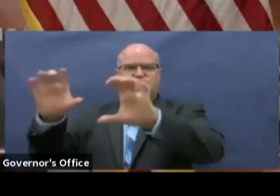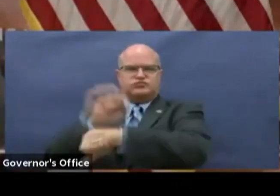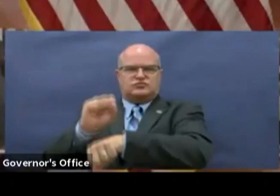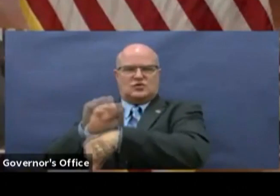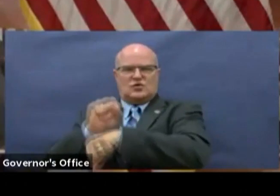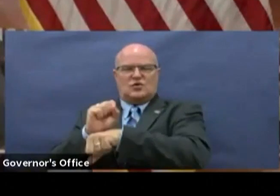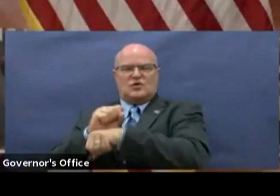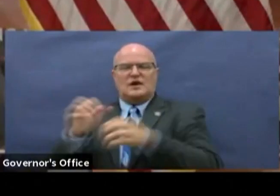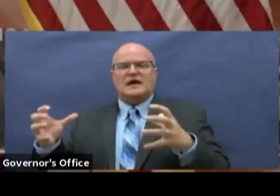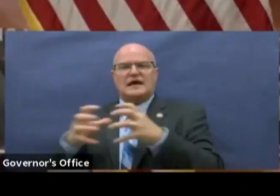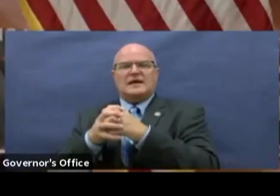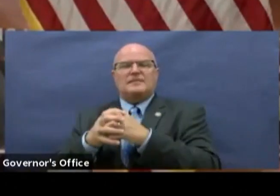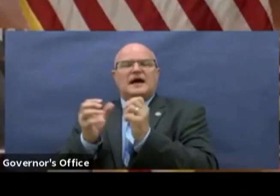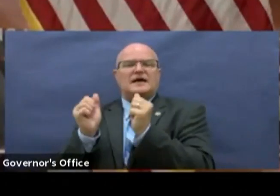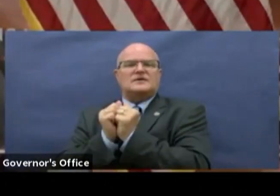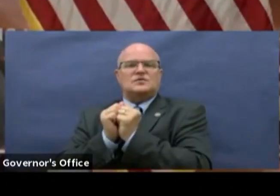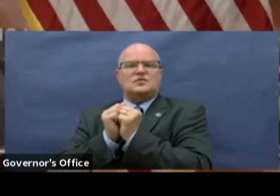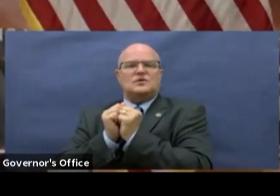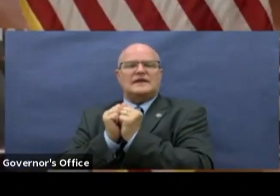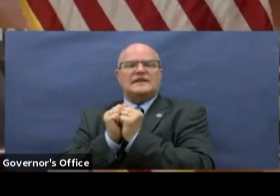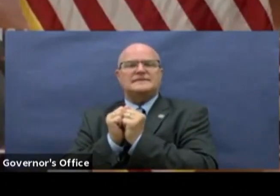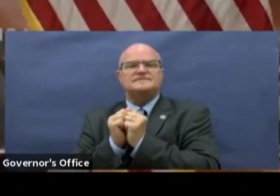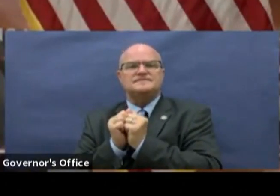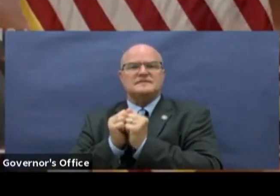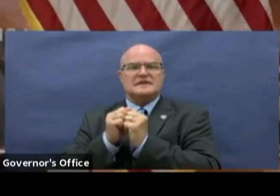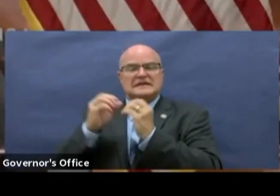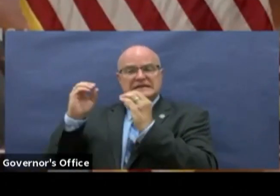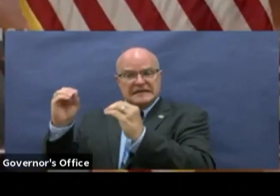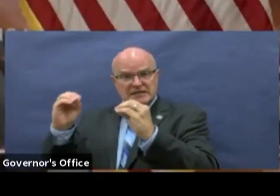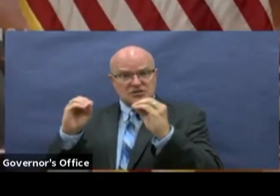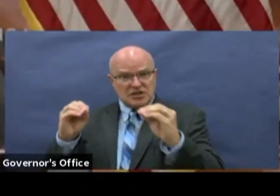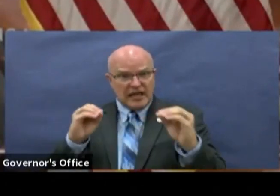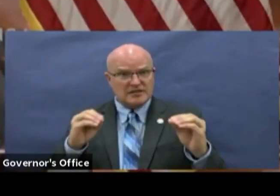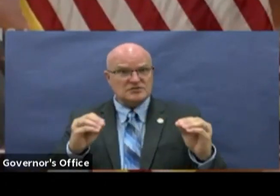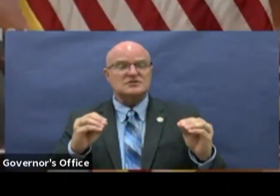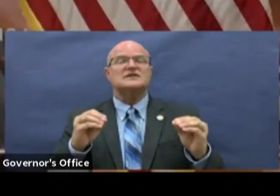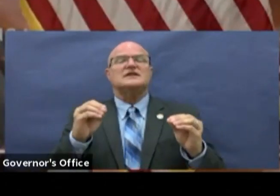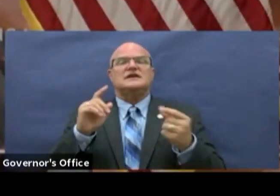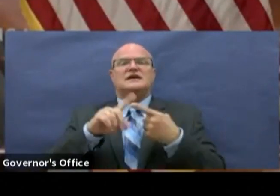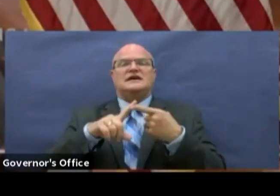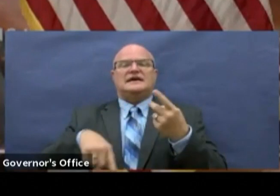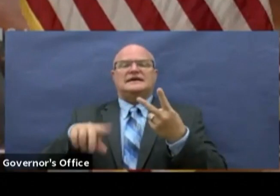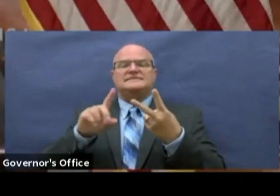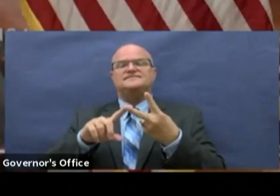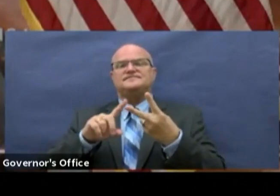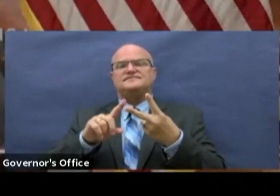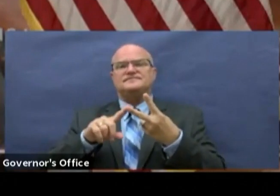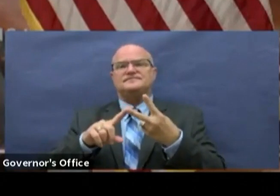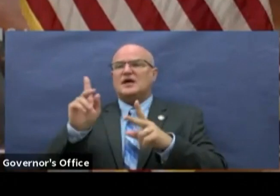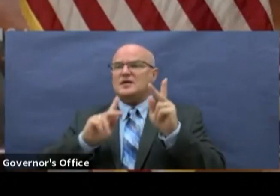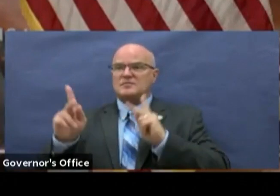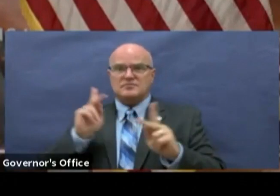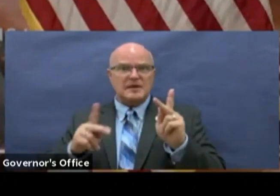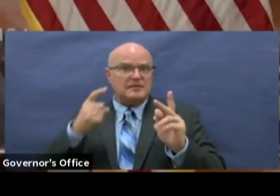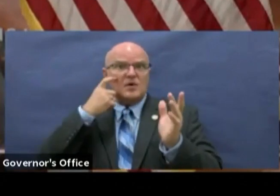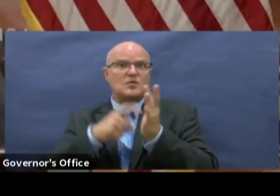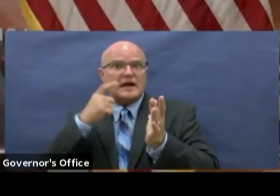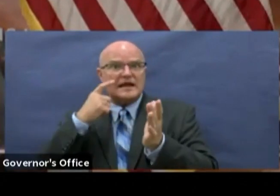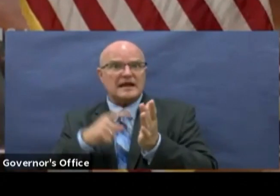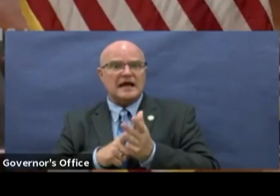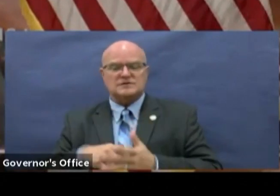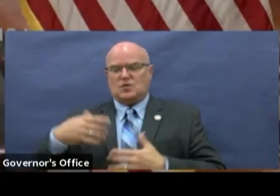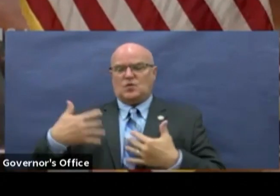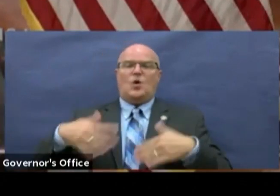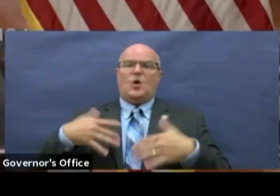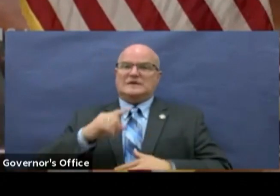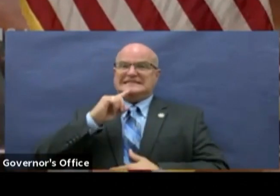both combined, from education to everybody just recognizing, wow, this